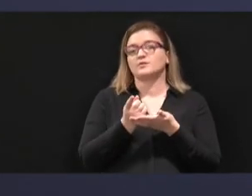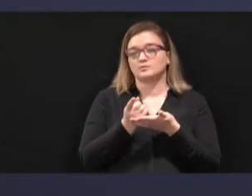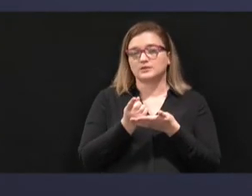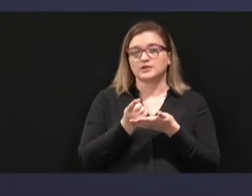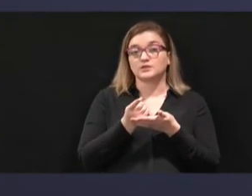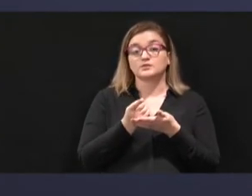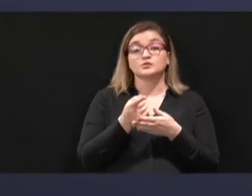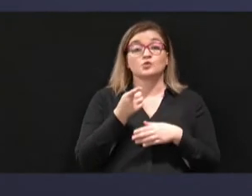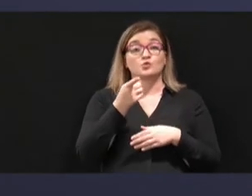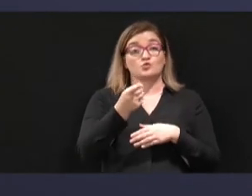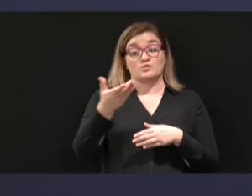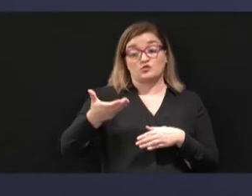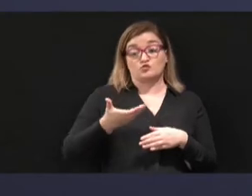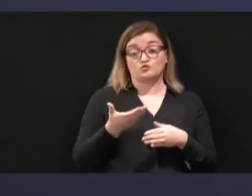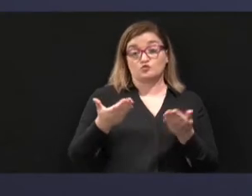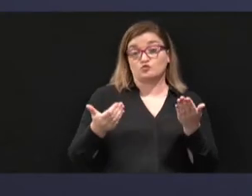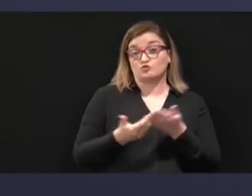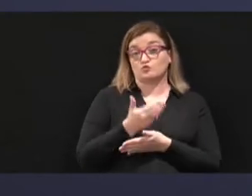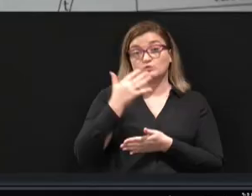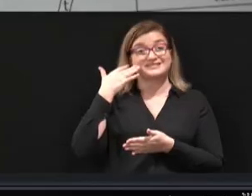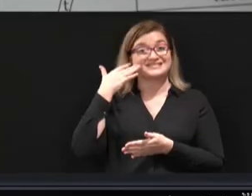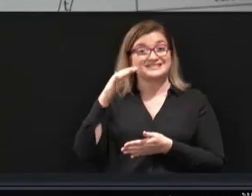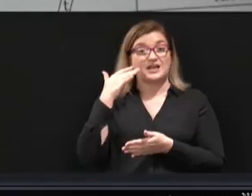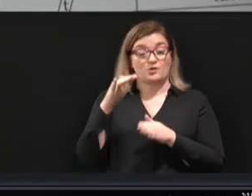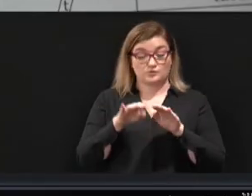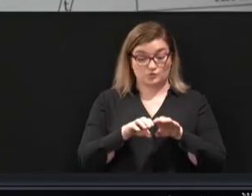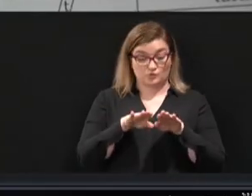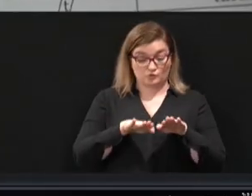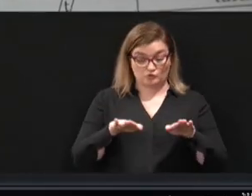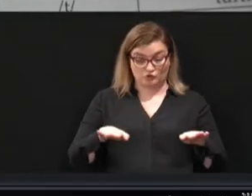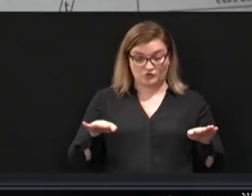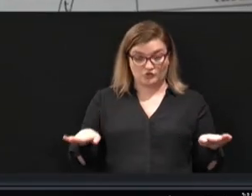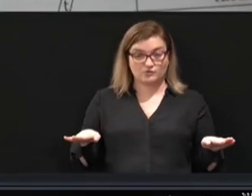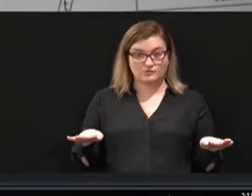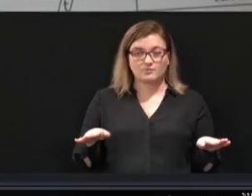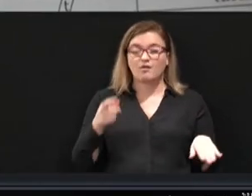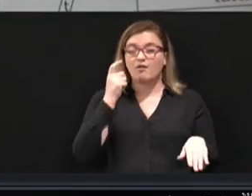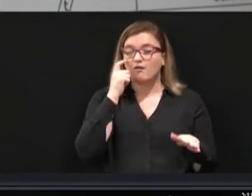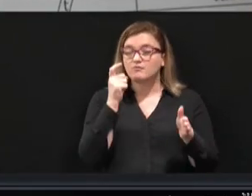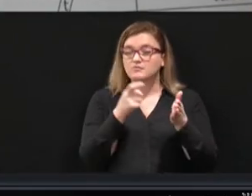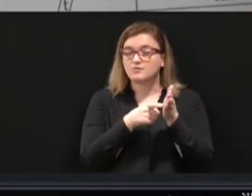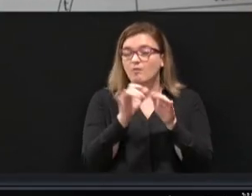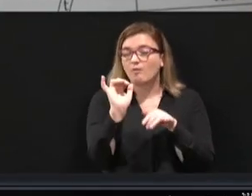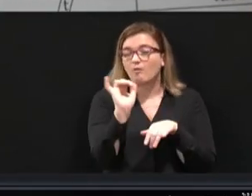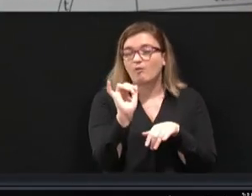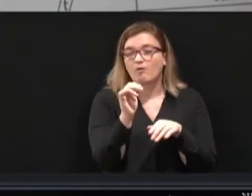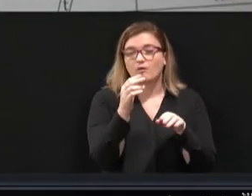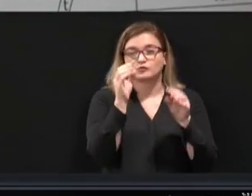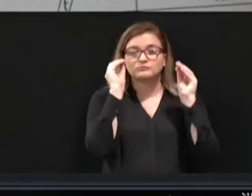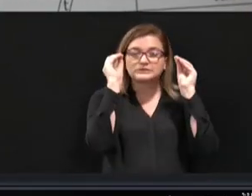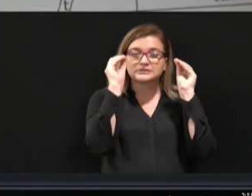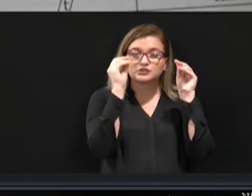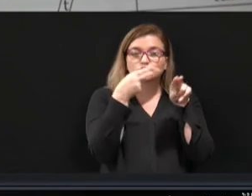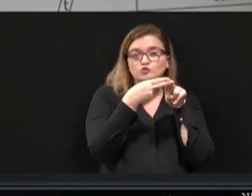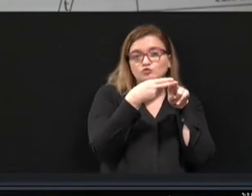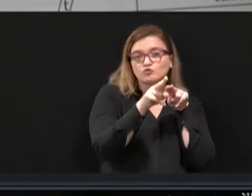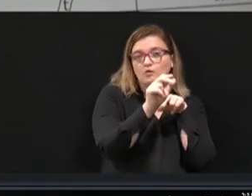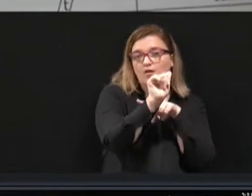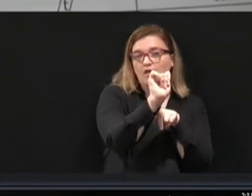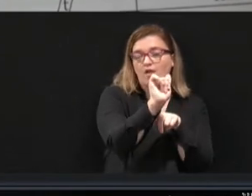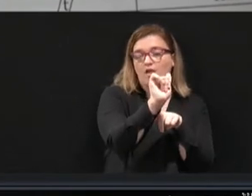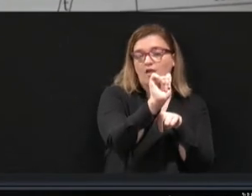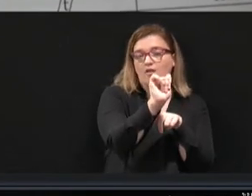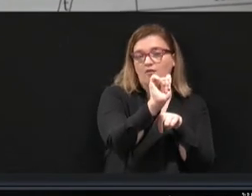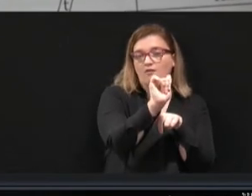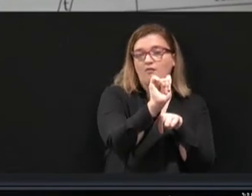then on the next lesson, notice they are teaching short A. Okay, so now your deck